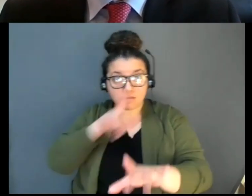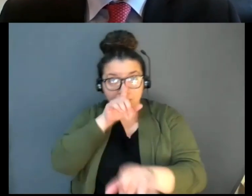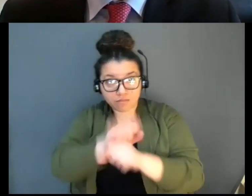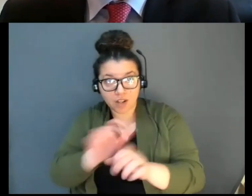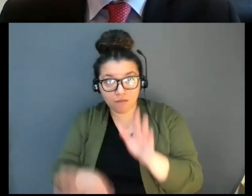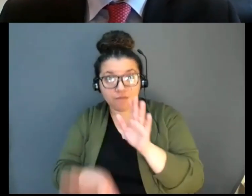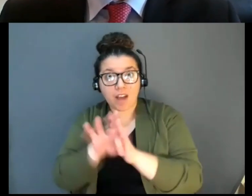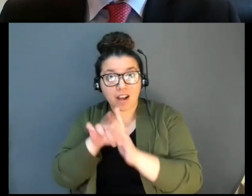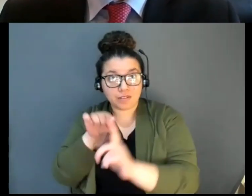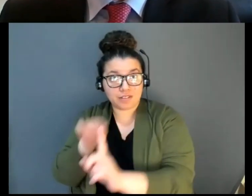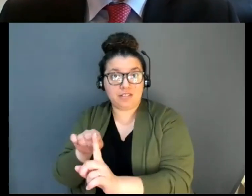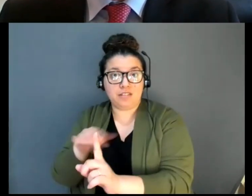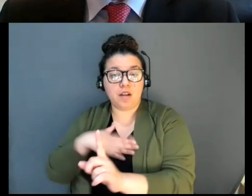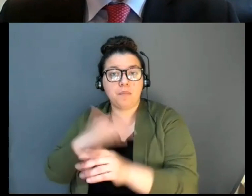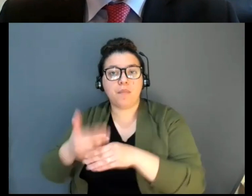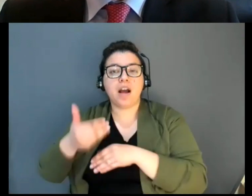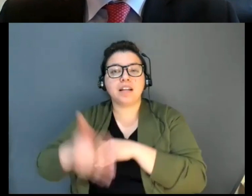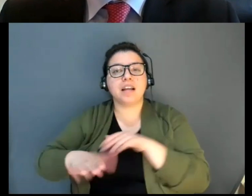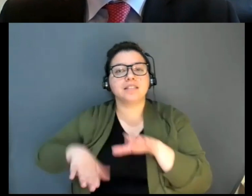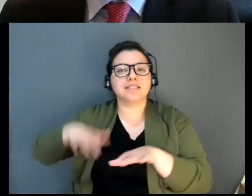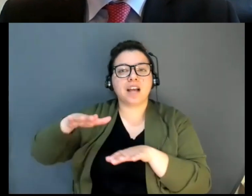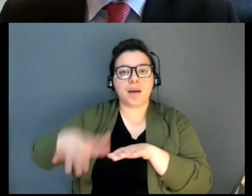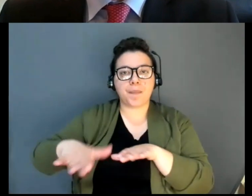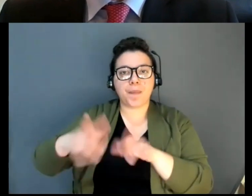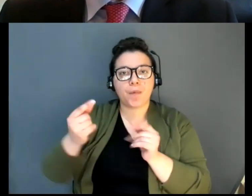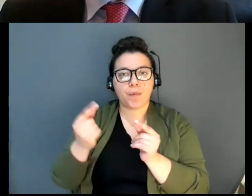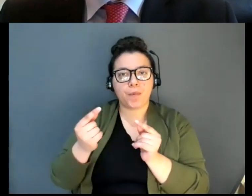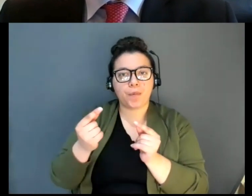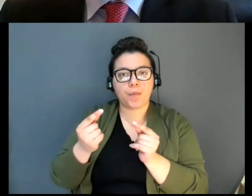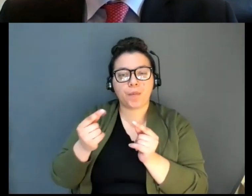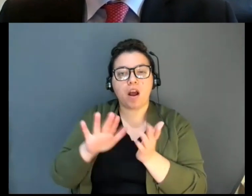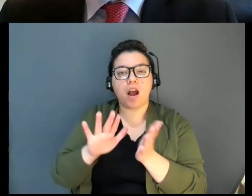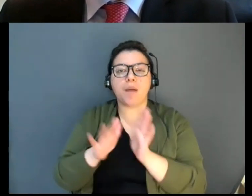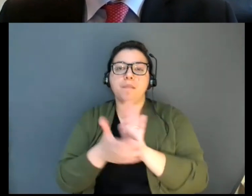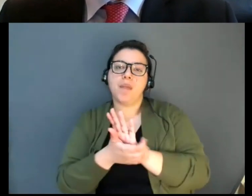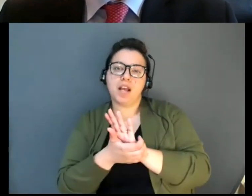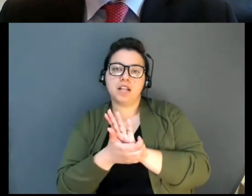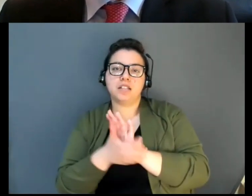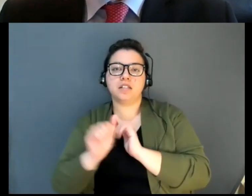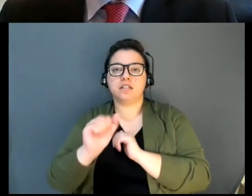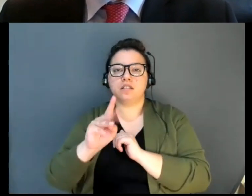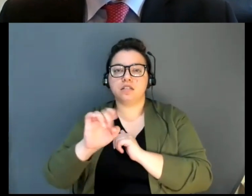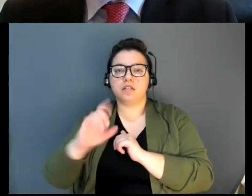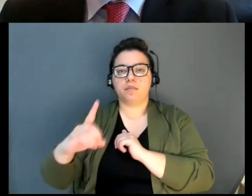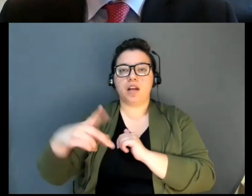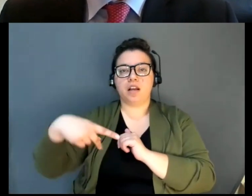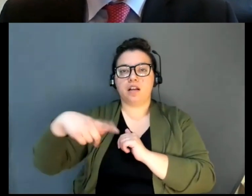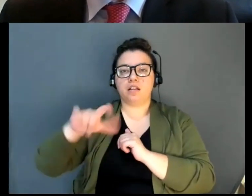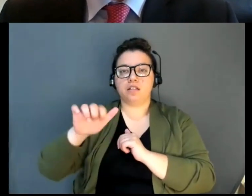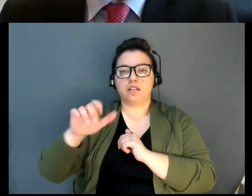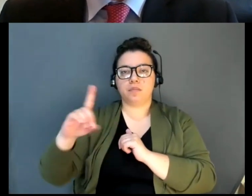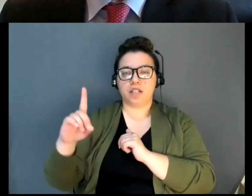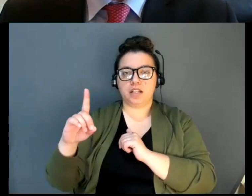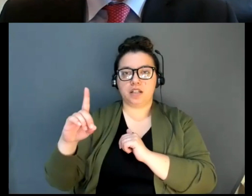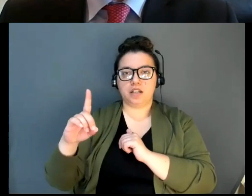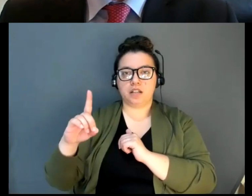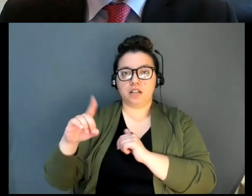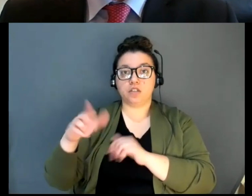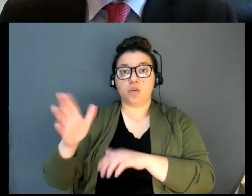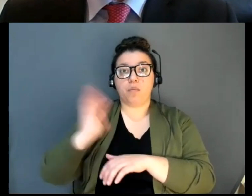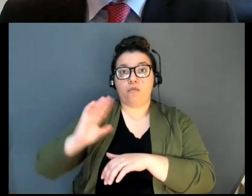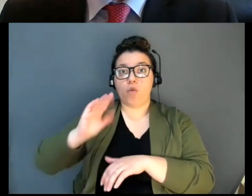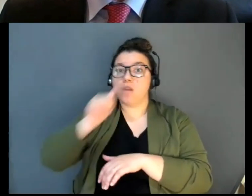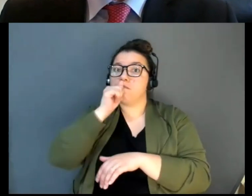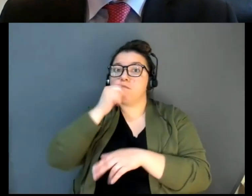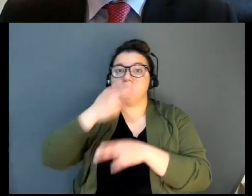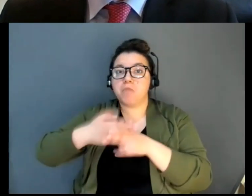are. And my next step is to what's called amend the pleading, or what's basically changed the complaint to be from John Doe when we didn't know who that